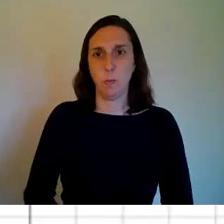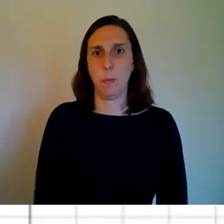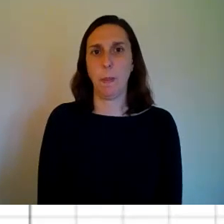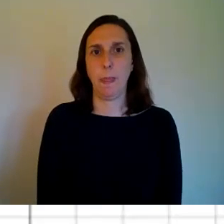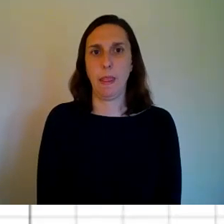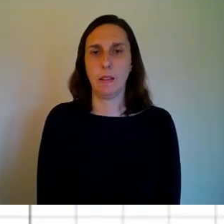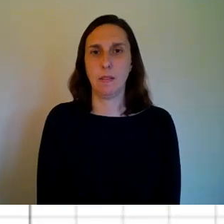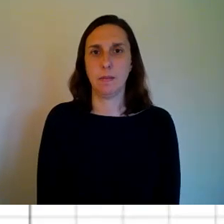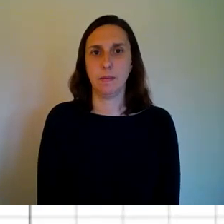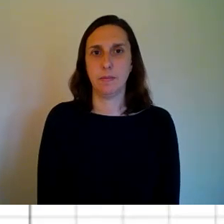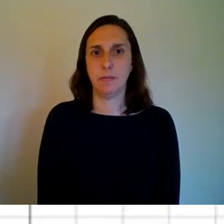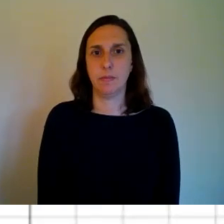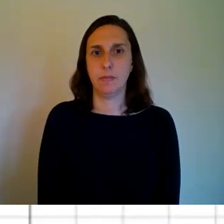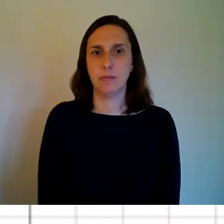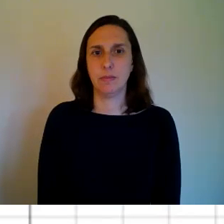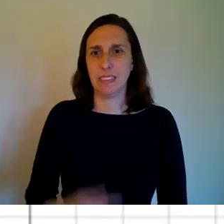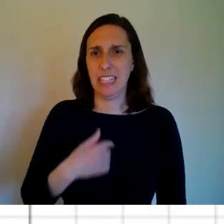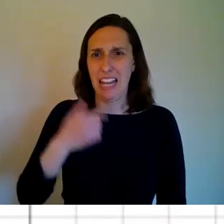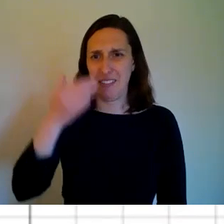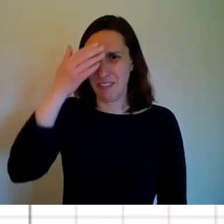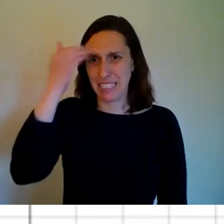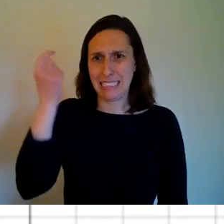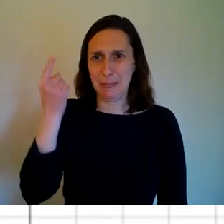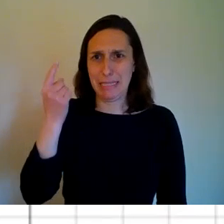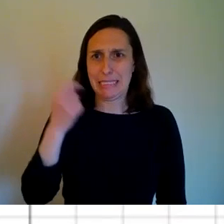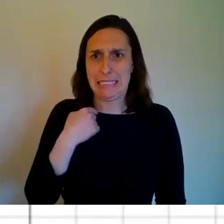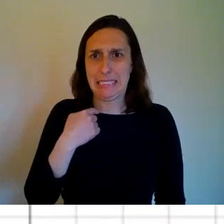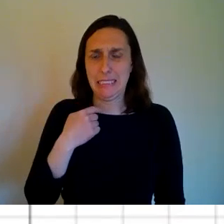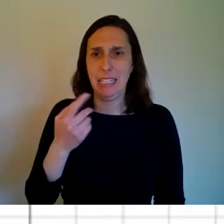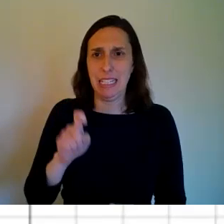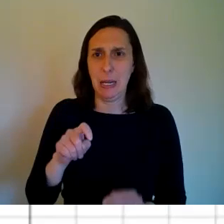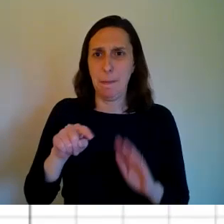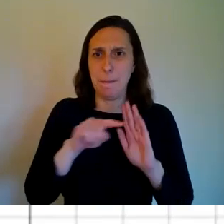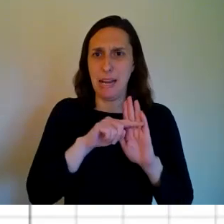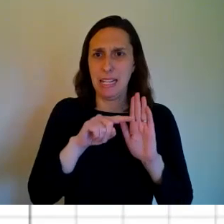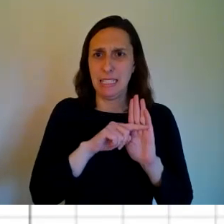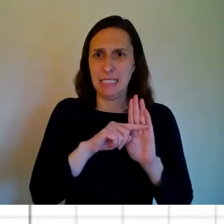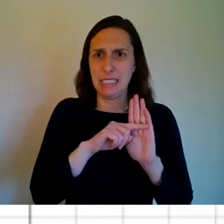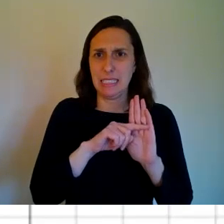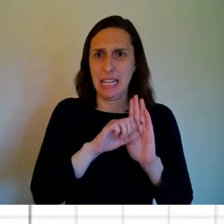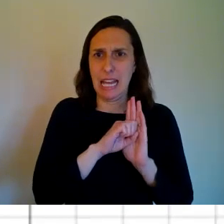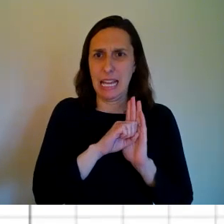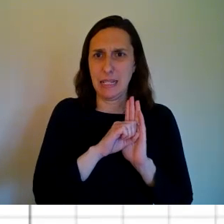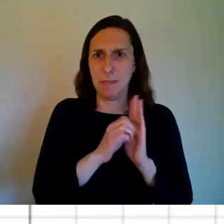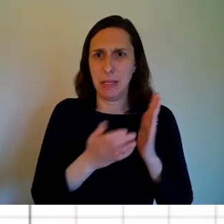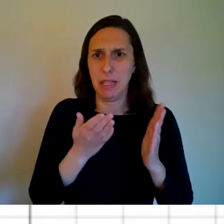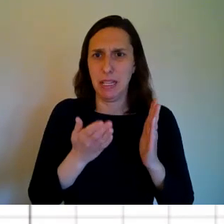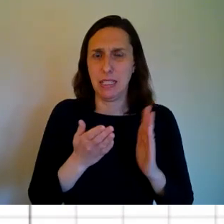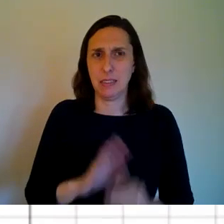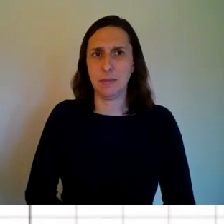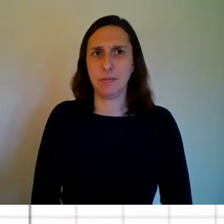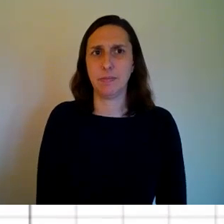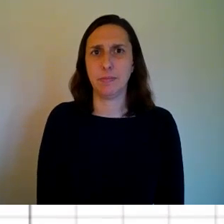Uh-oh. Did I forget a minus? I put a minus sign on it, didn't I? Let's look wrong here. What did I do wrong